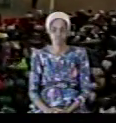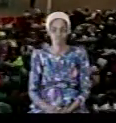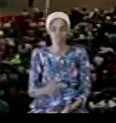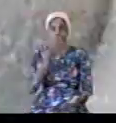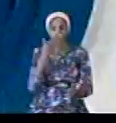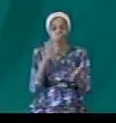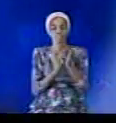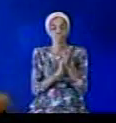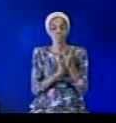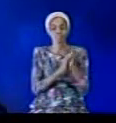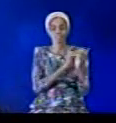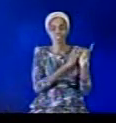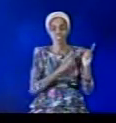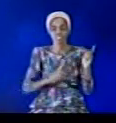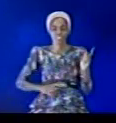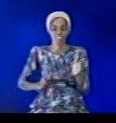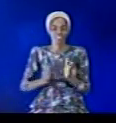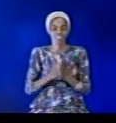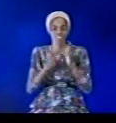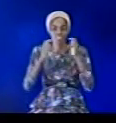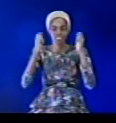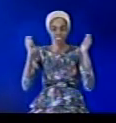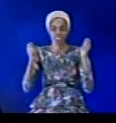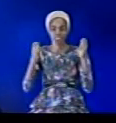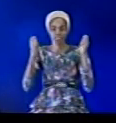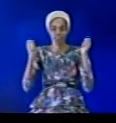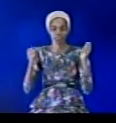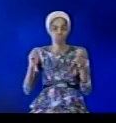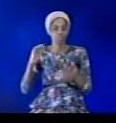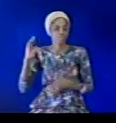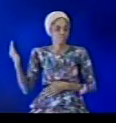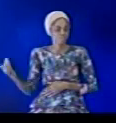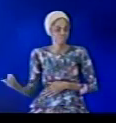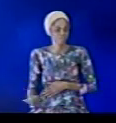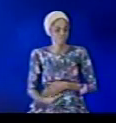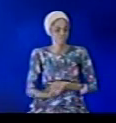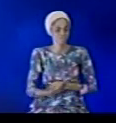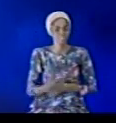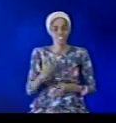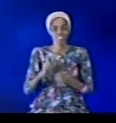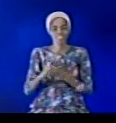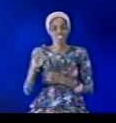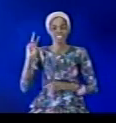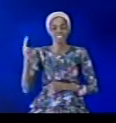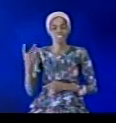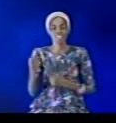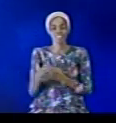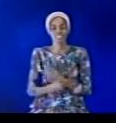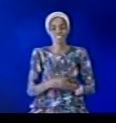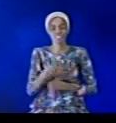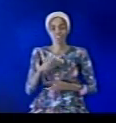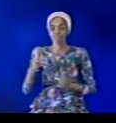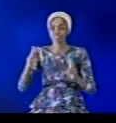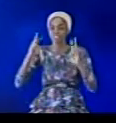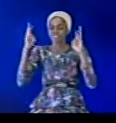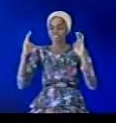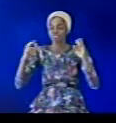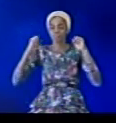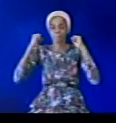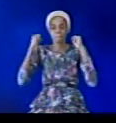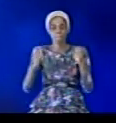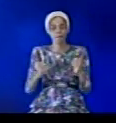Praise the Lord. Hallelujah. Welcome to the second day of the Triumphant